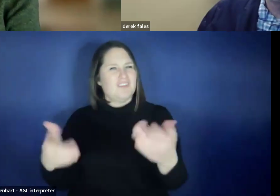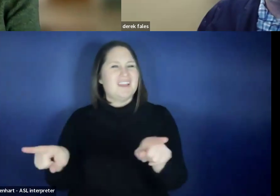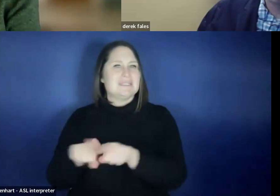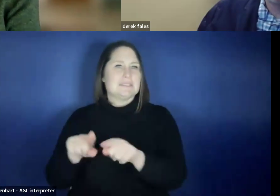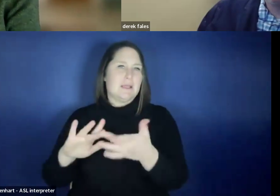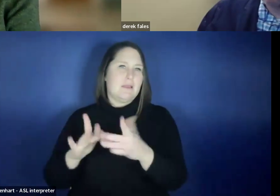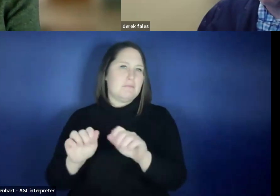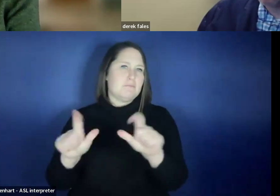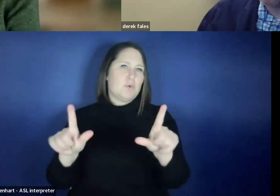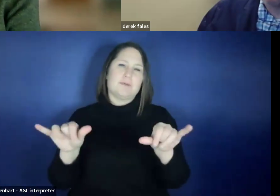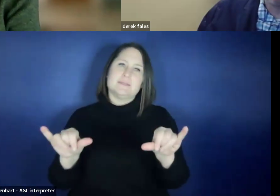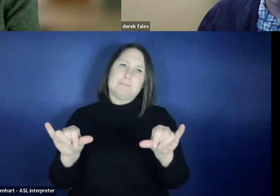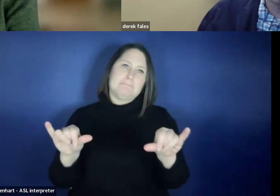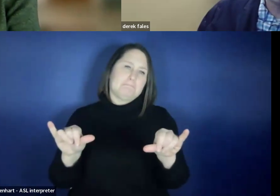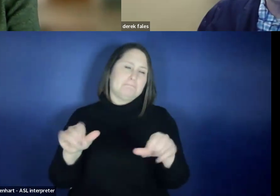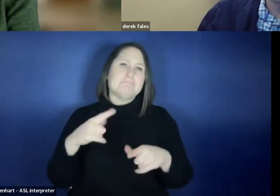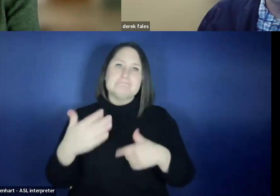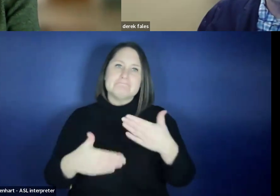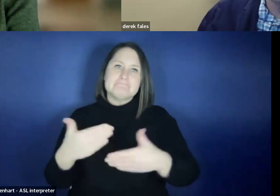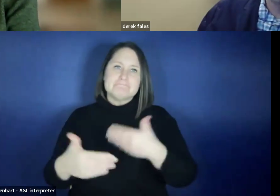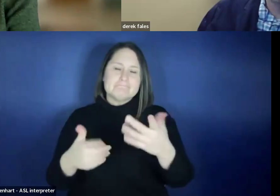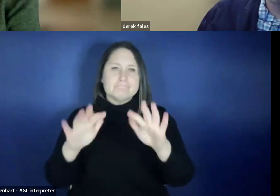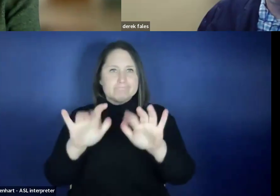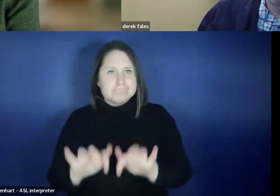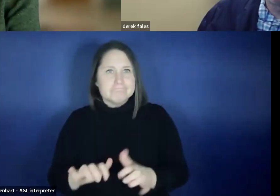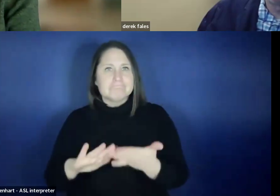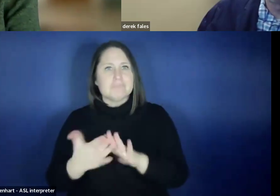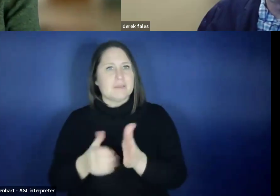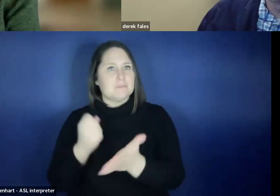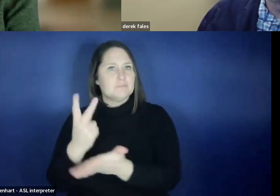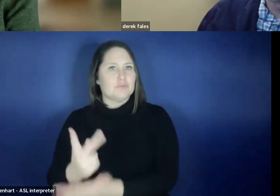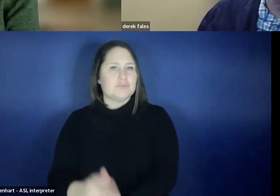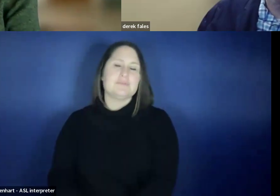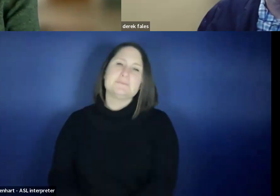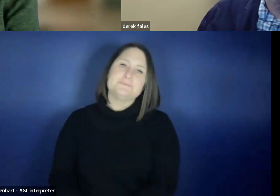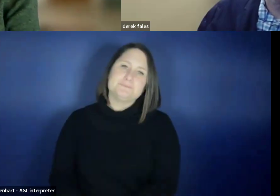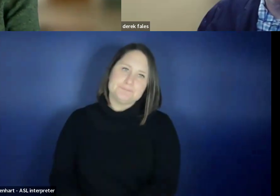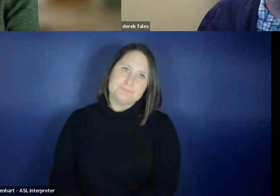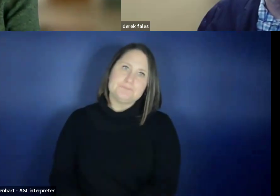portal to go through the process to become approved.